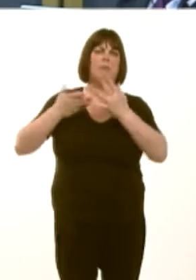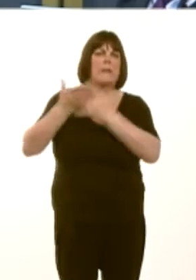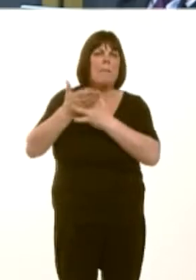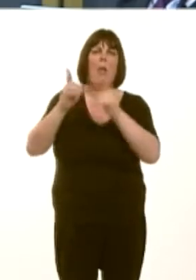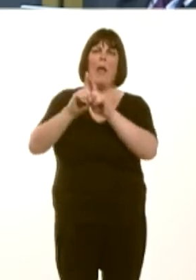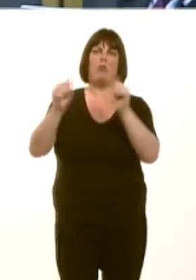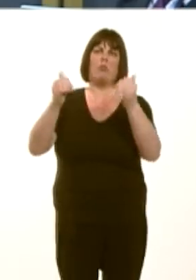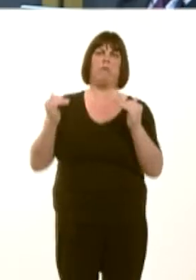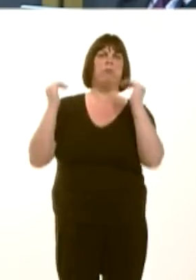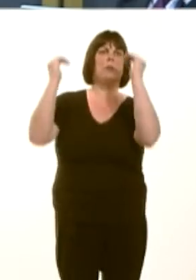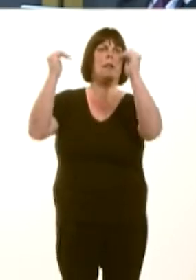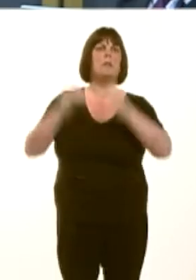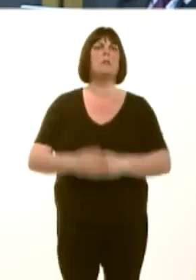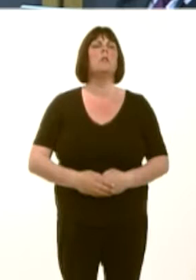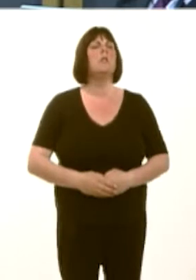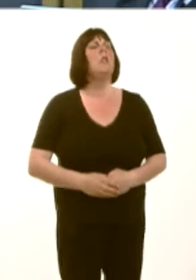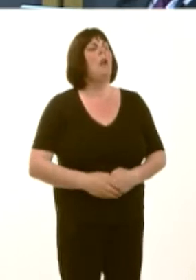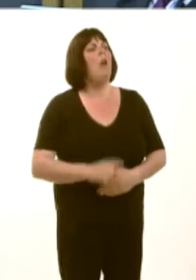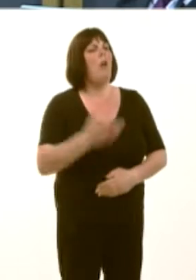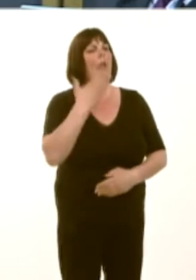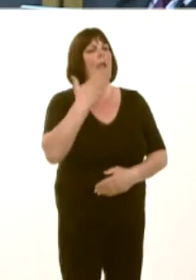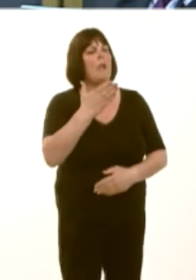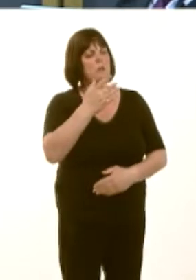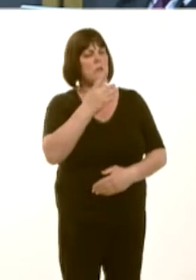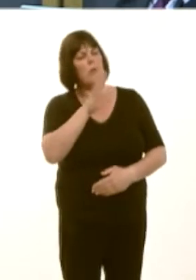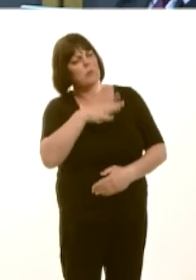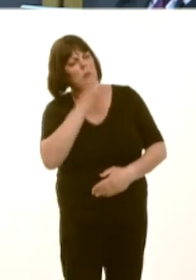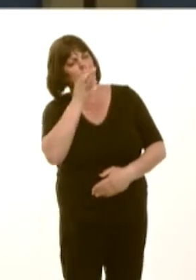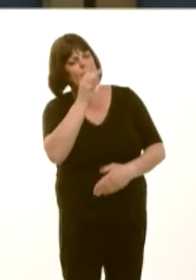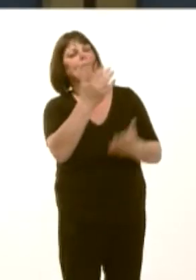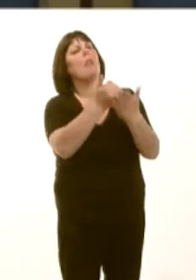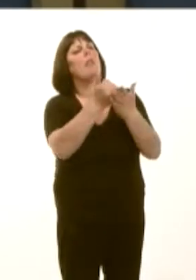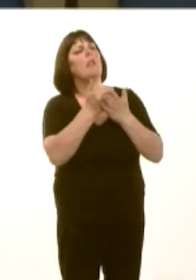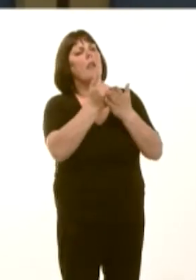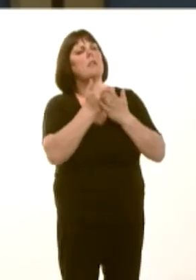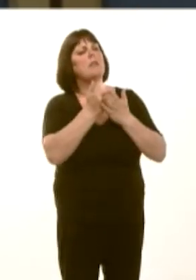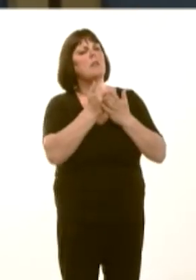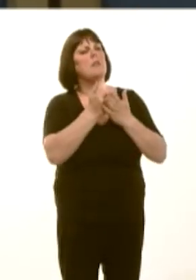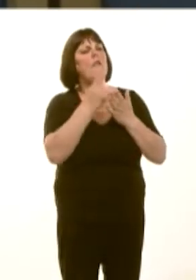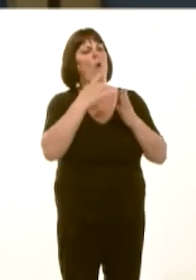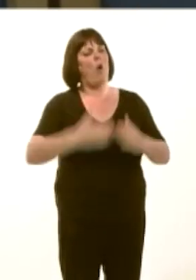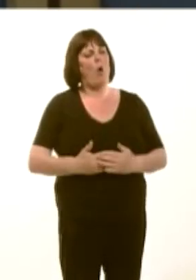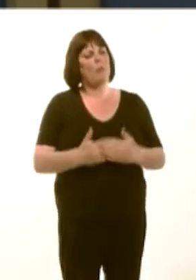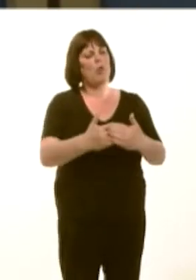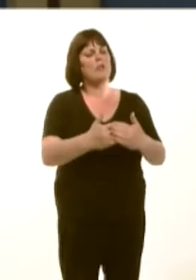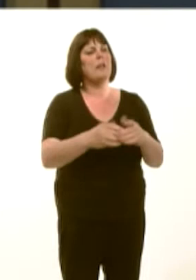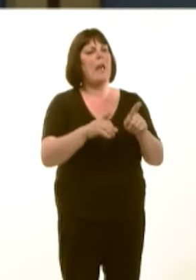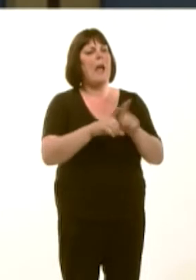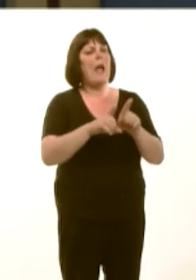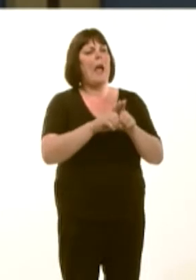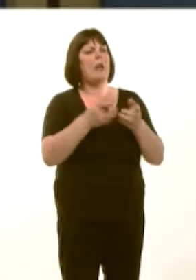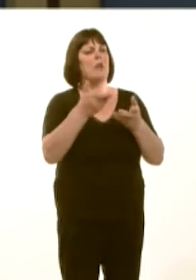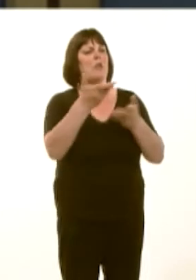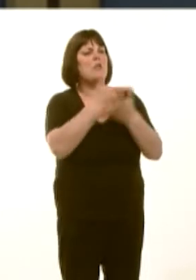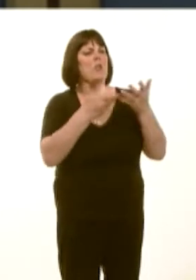that, First Minister. And can I say thank you for all your assistance during the issues around obstetrics and consultant-led maternity